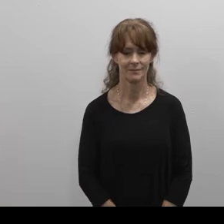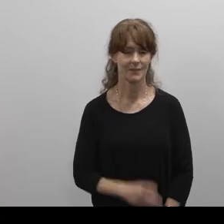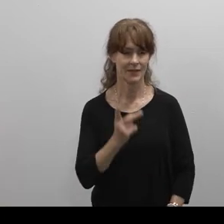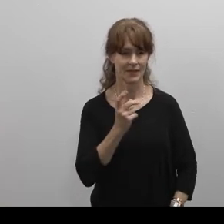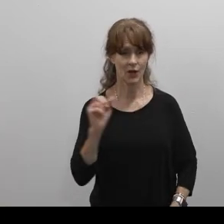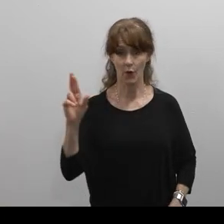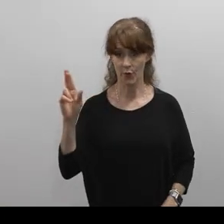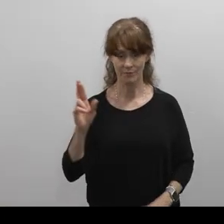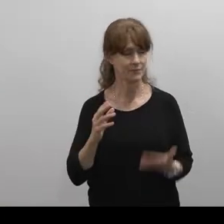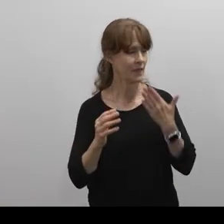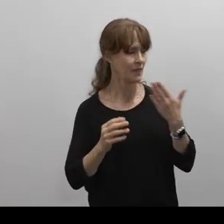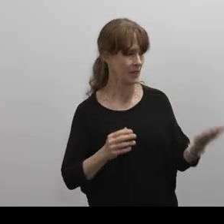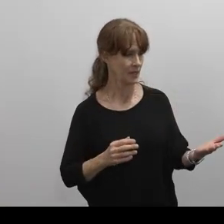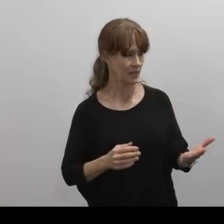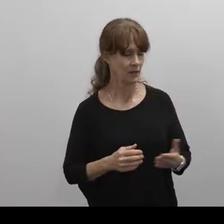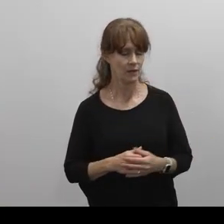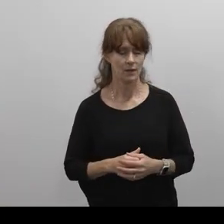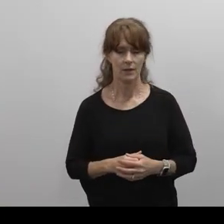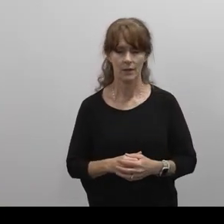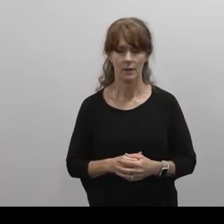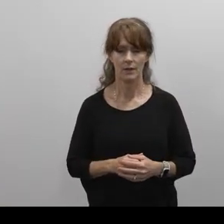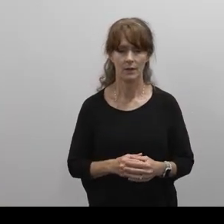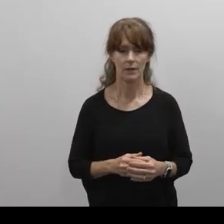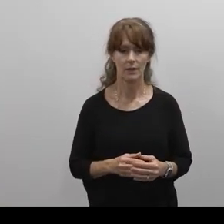Thank you for